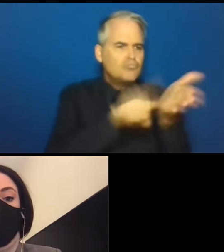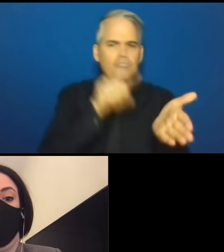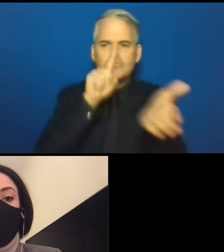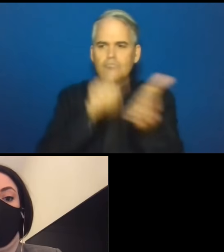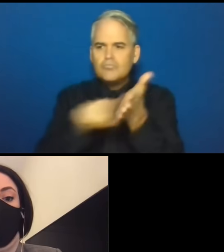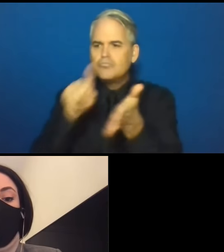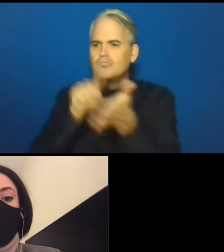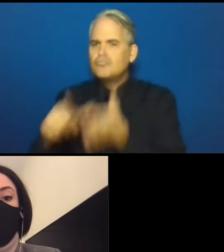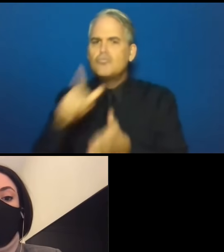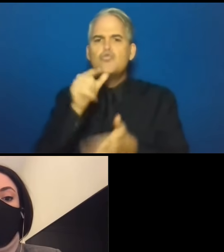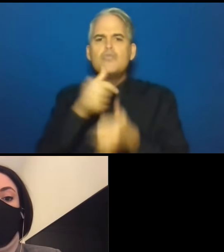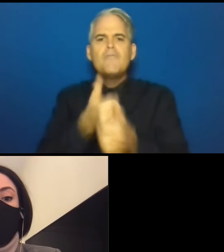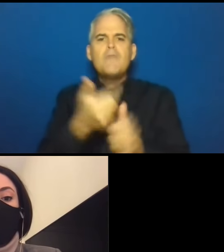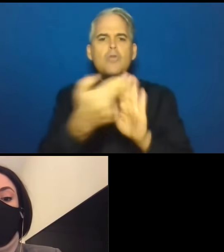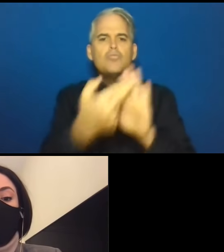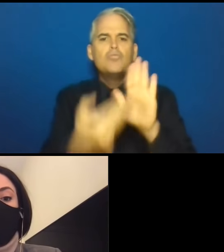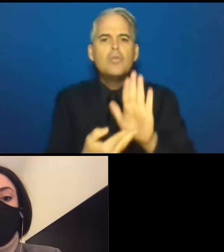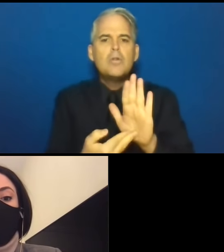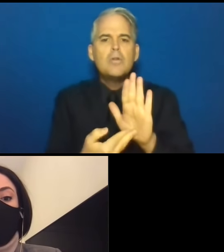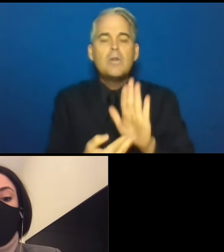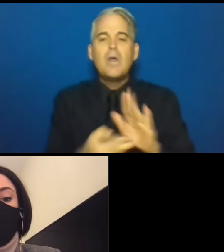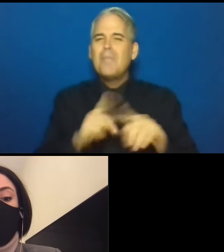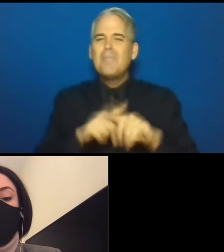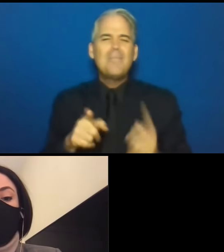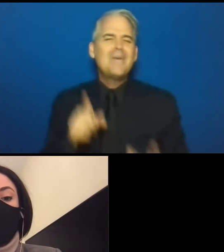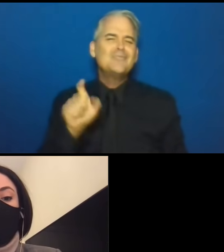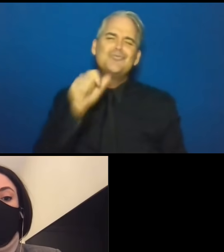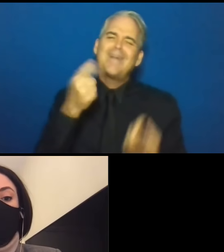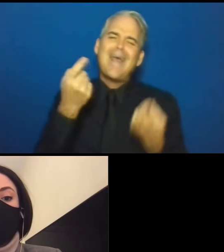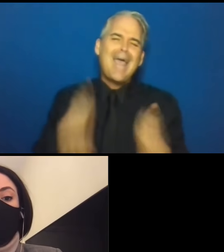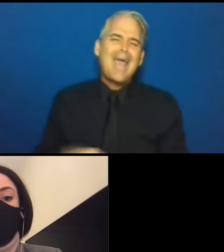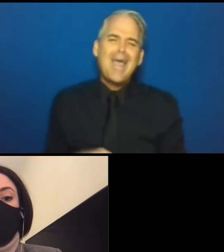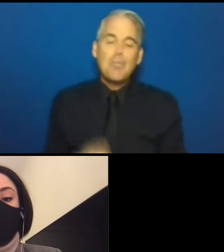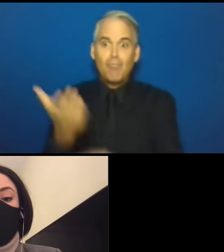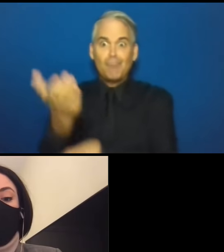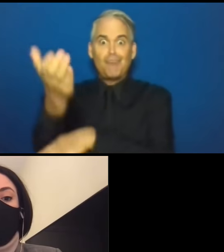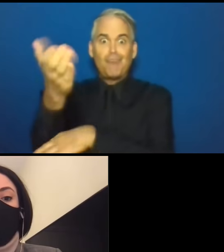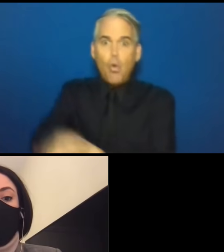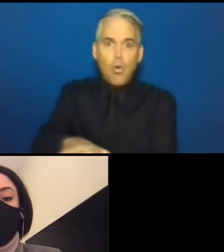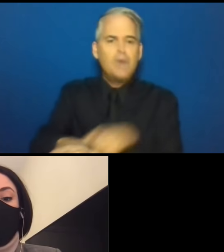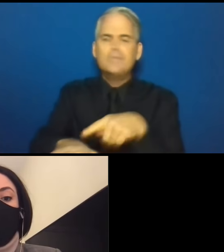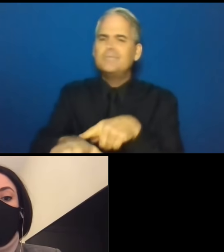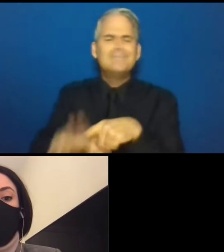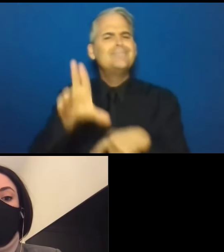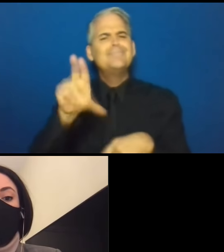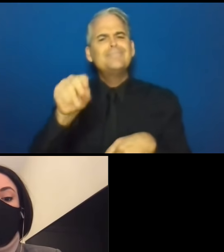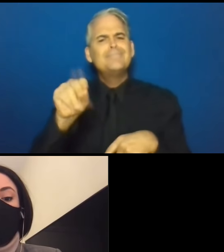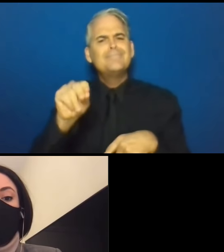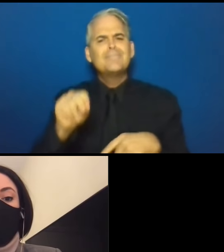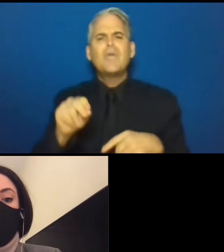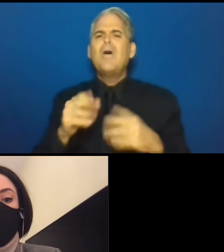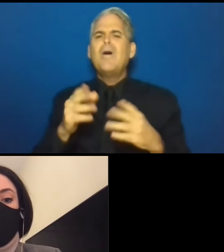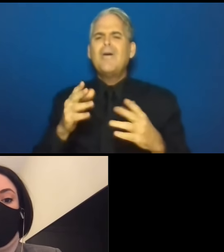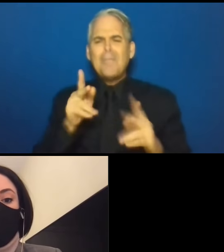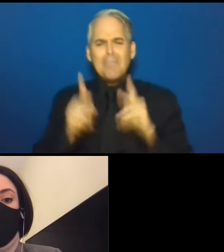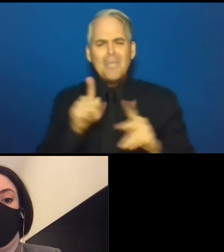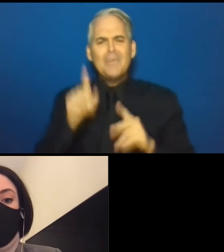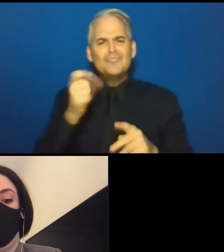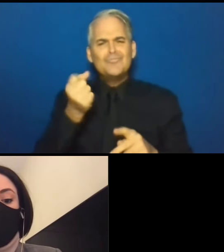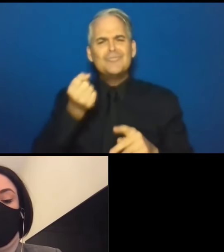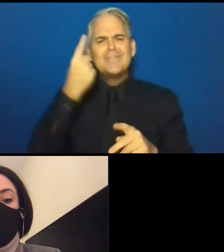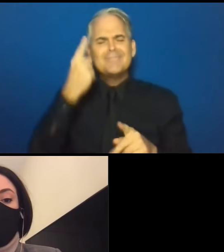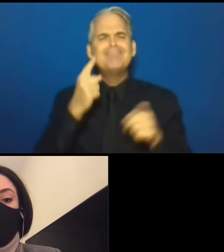But it shouldn't be that somebody has to come in and enforce them. It should be that people understand we want to protect our businesses.